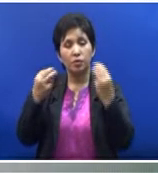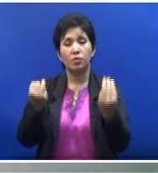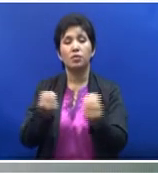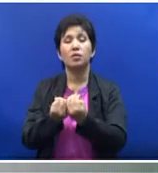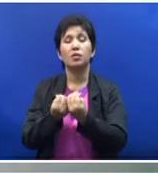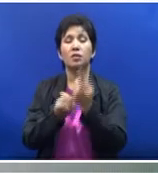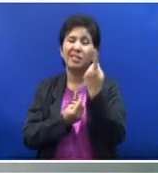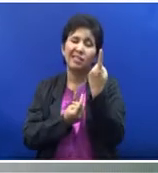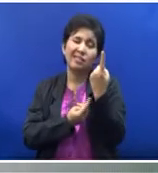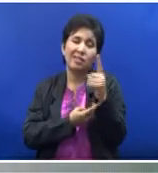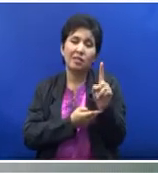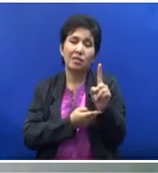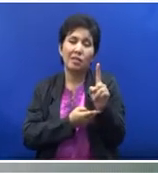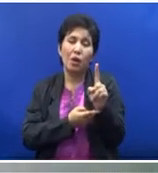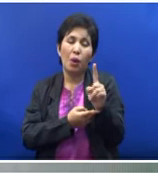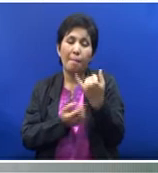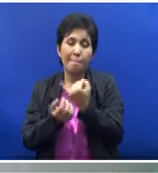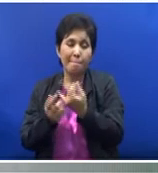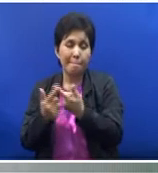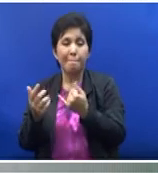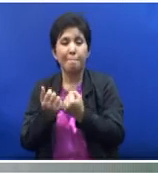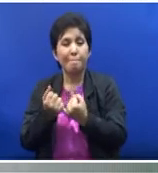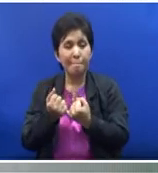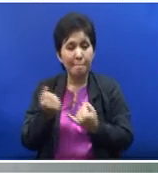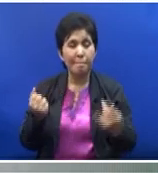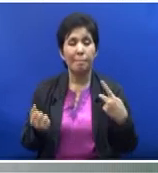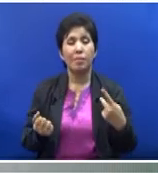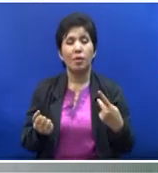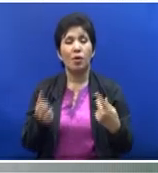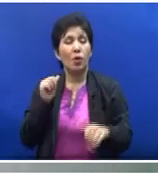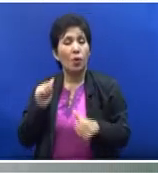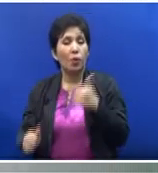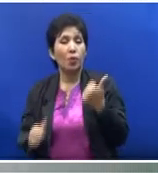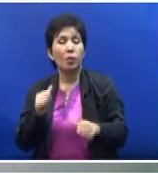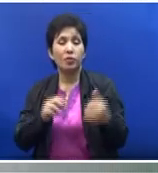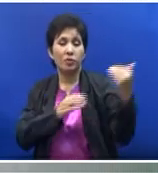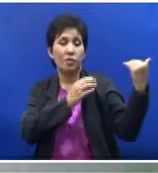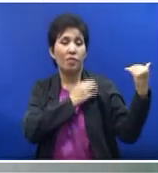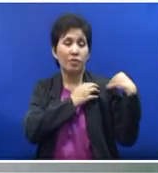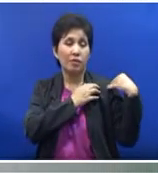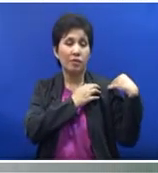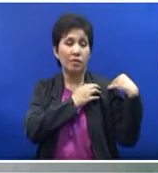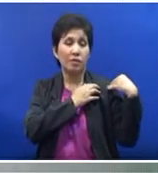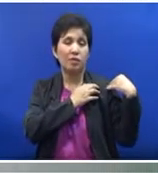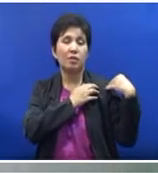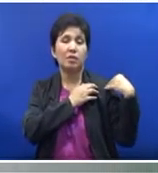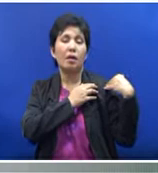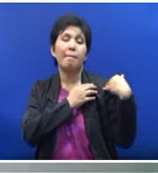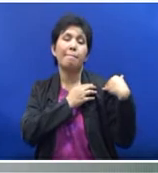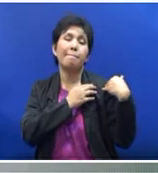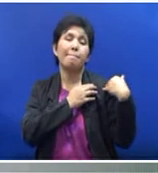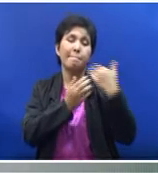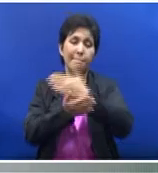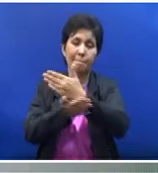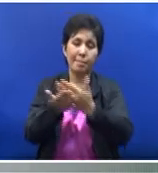is like organ. Okay, to be just like a biological organism, which consists of interrelated parts that depends on each